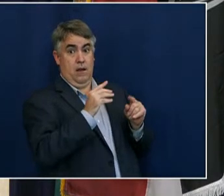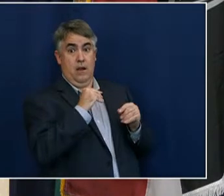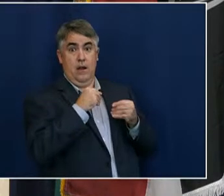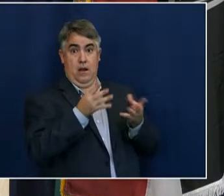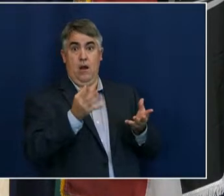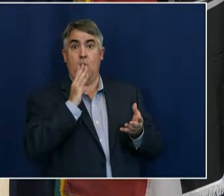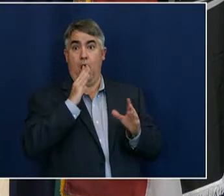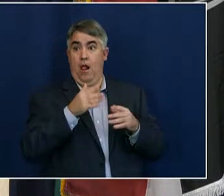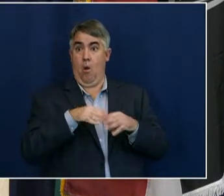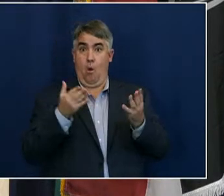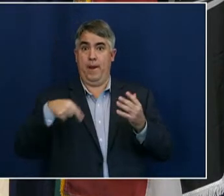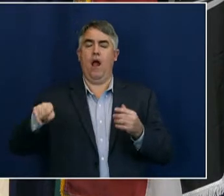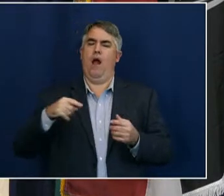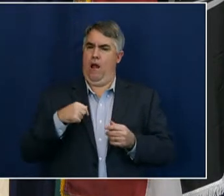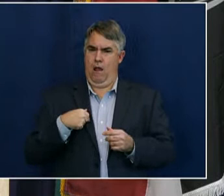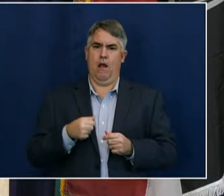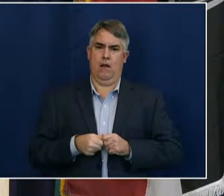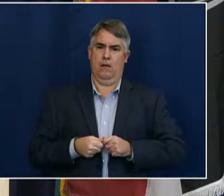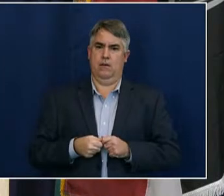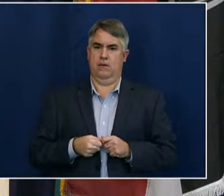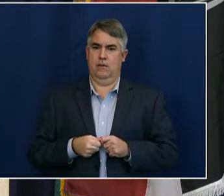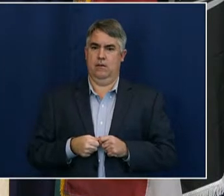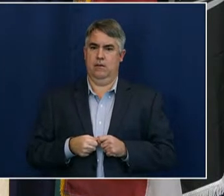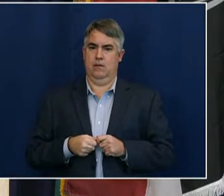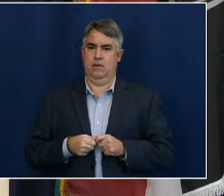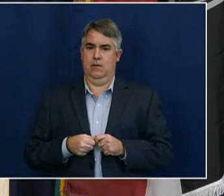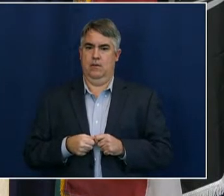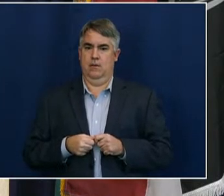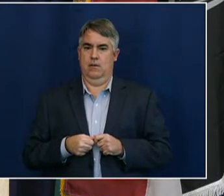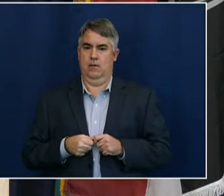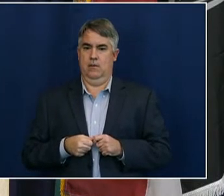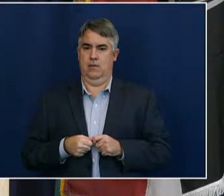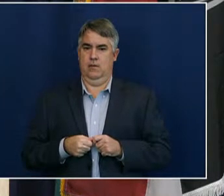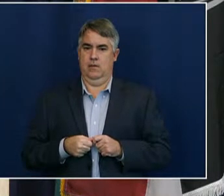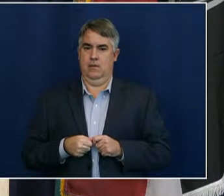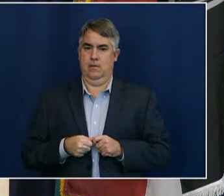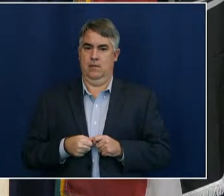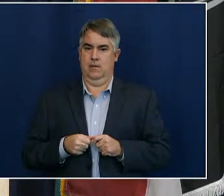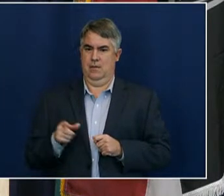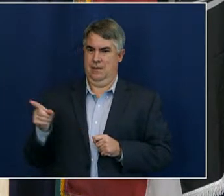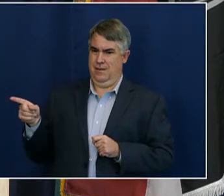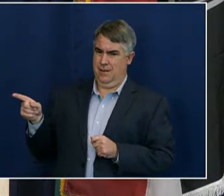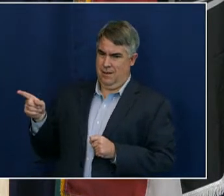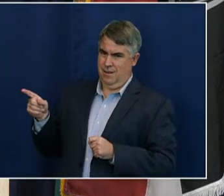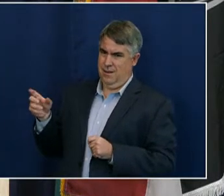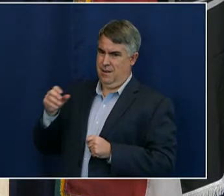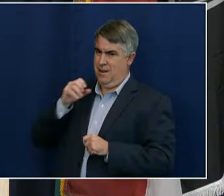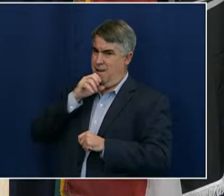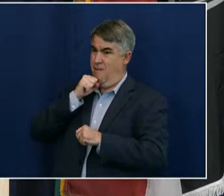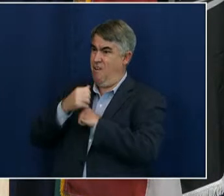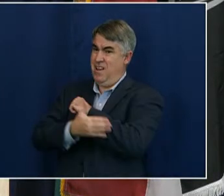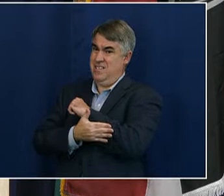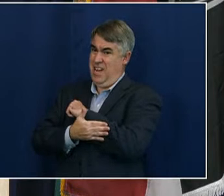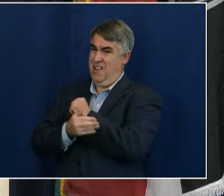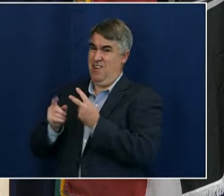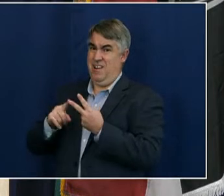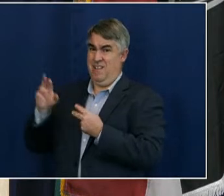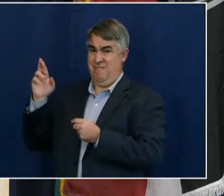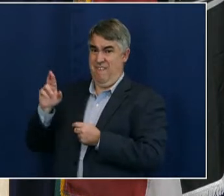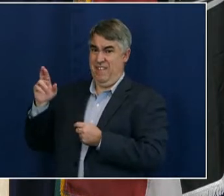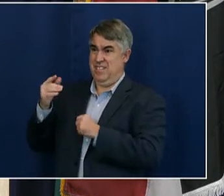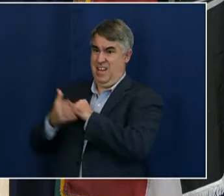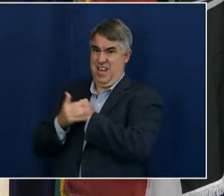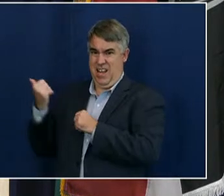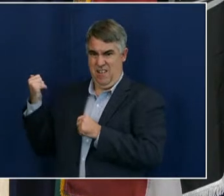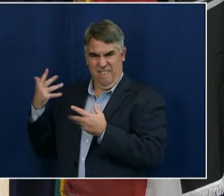If I may, respectfully, is it true that Orange County, Marin County, Riverside County law enforcement have